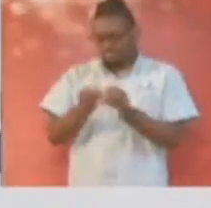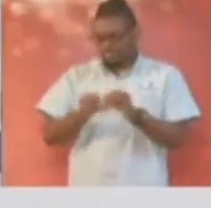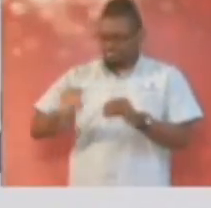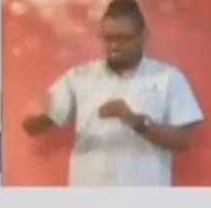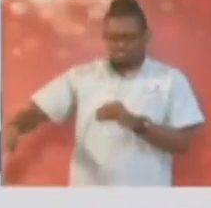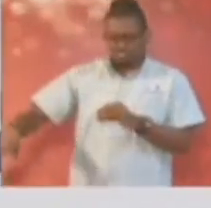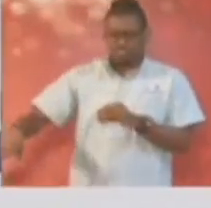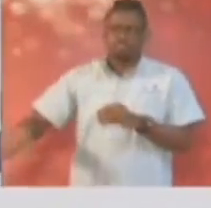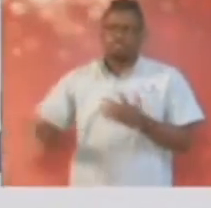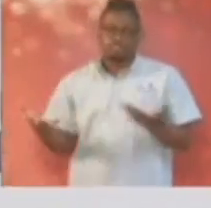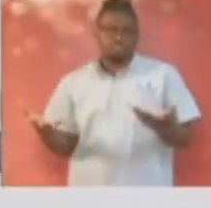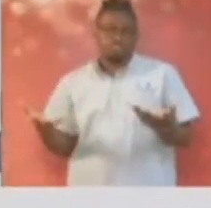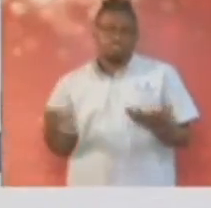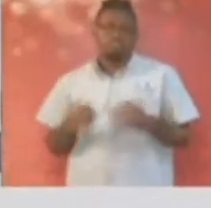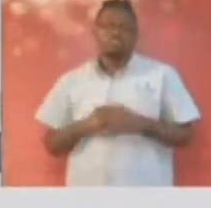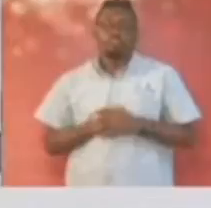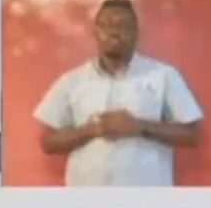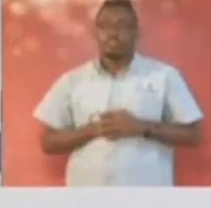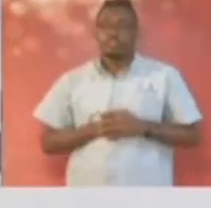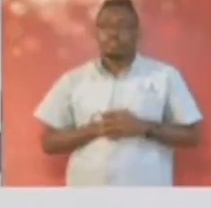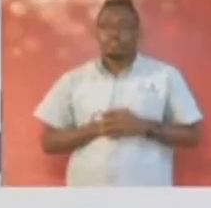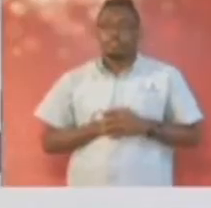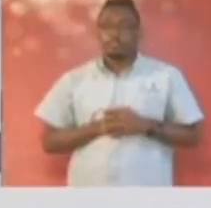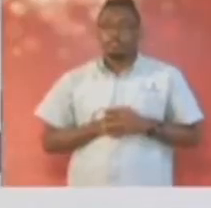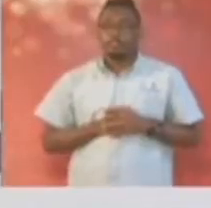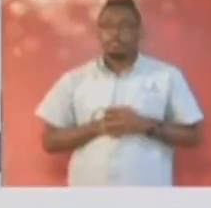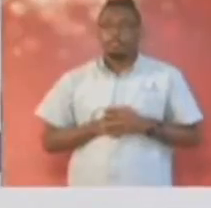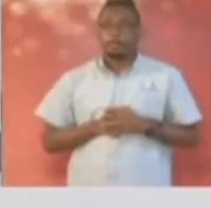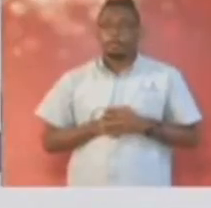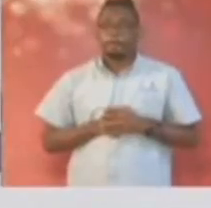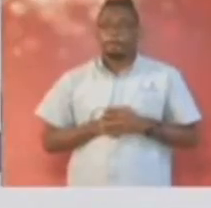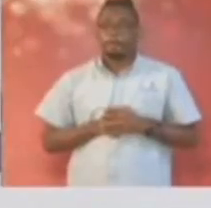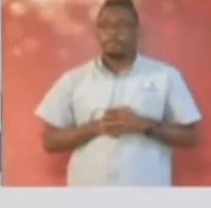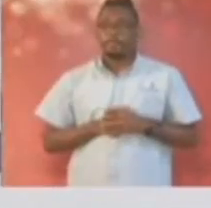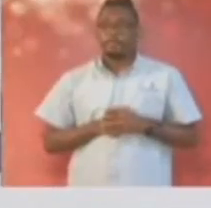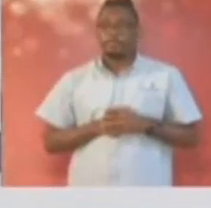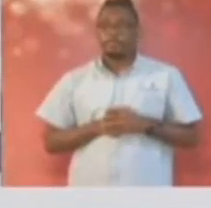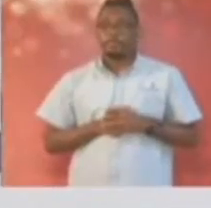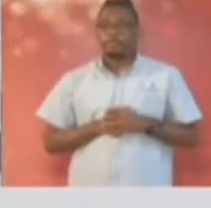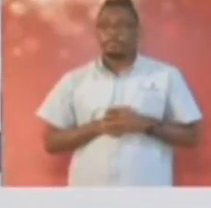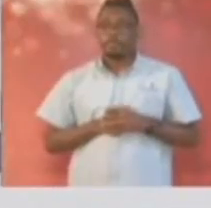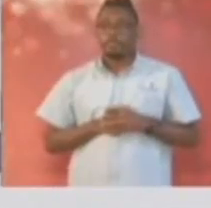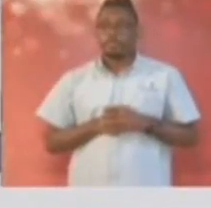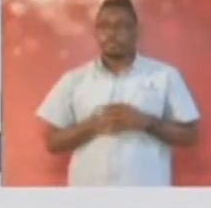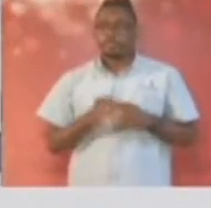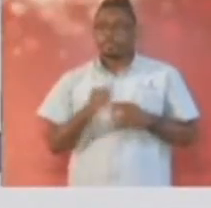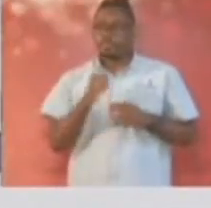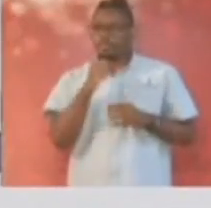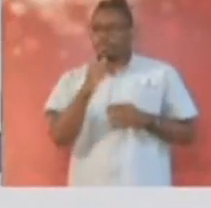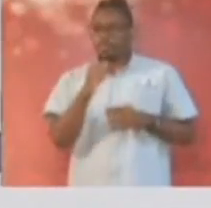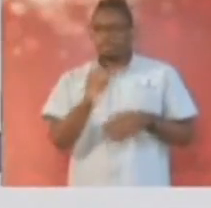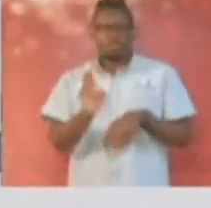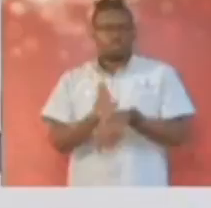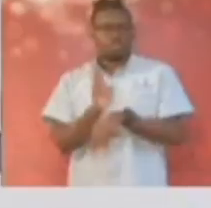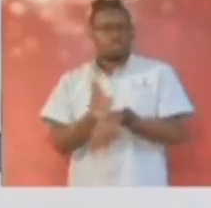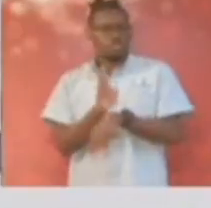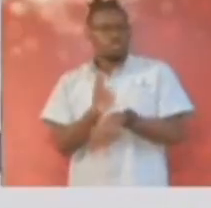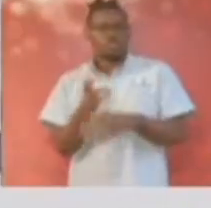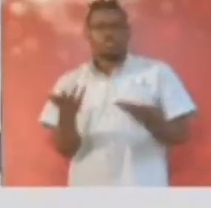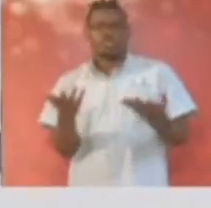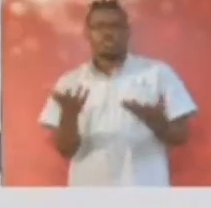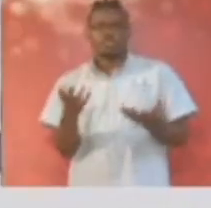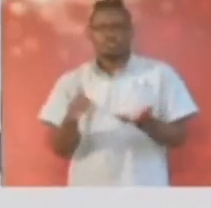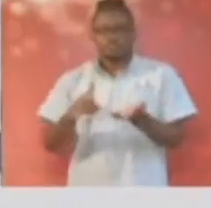appropriately. Refrain from hand sanitizers, which are alcohol-based, before lighting diyas,